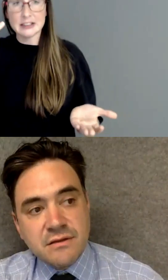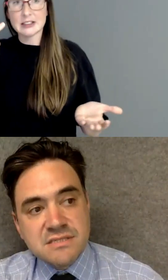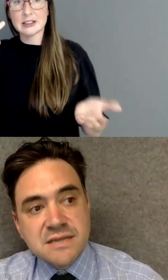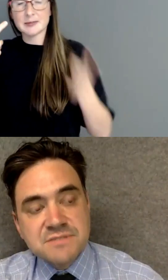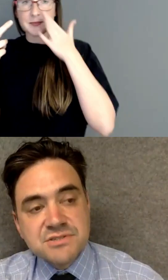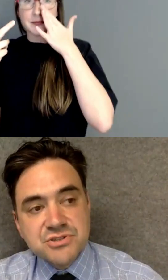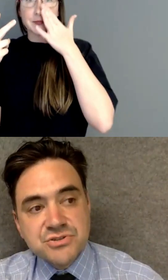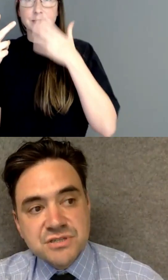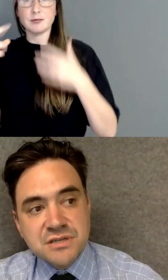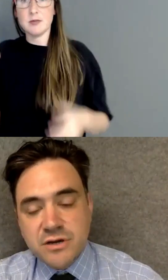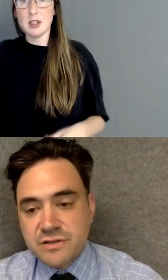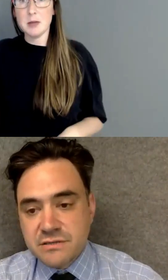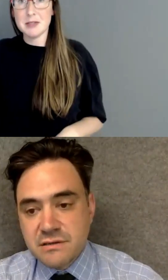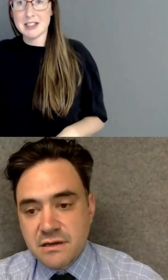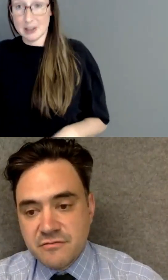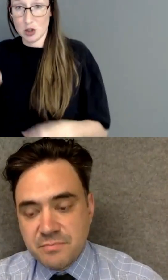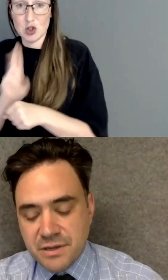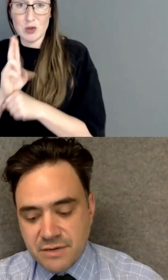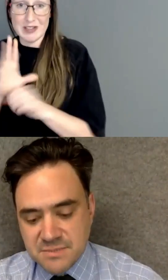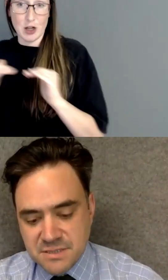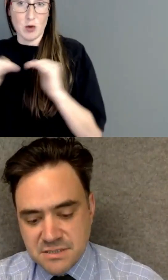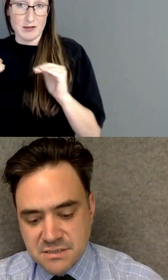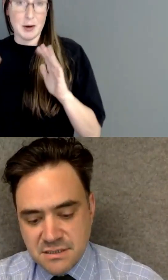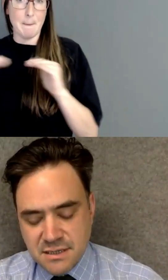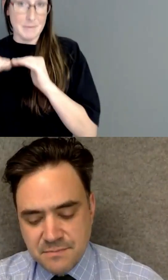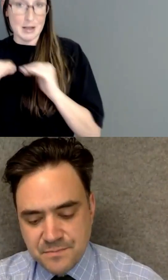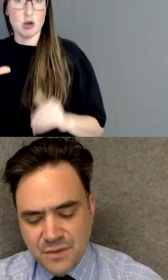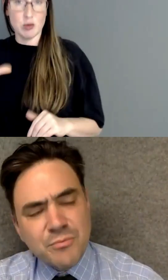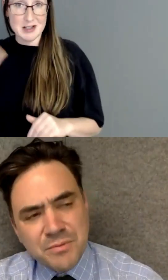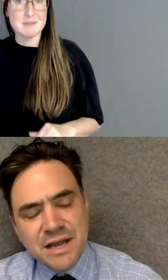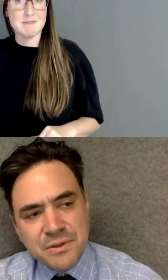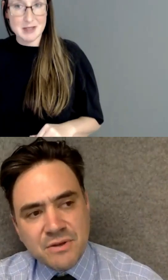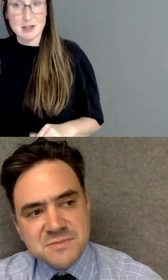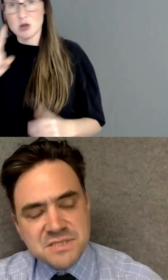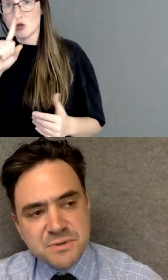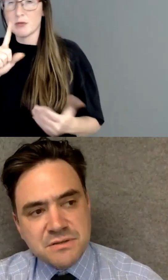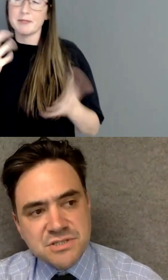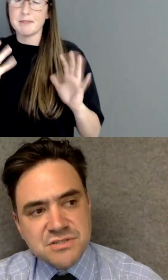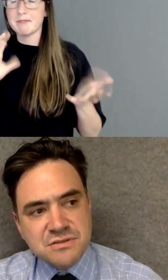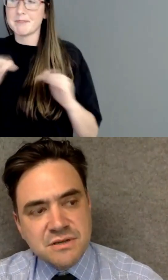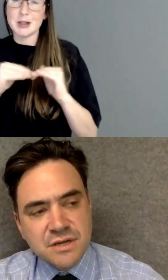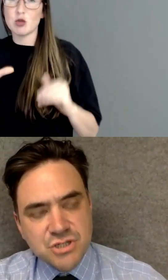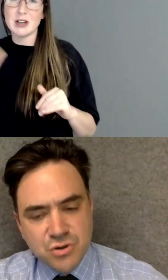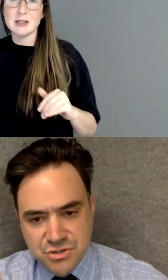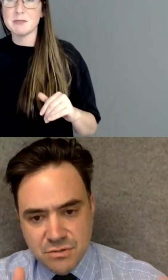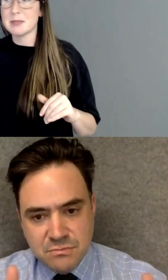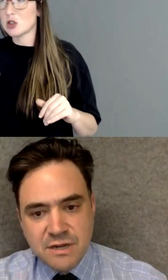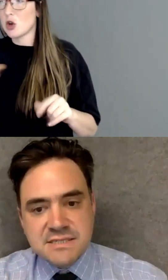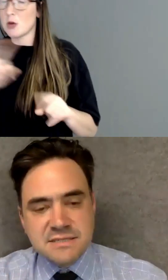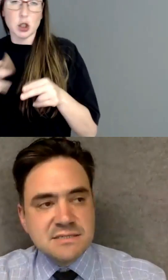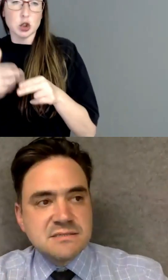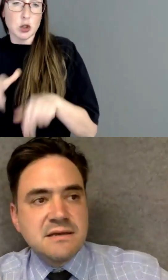the substance use equivalent of peer respites, or maybe not peer respites, but just